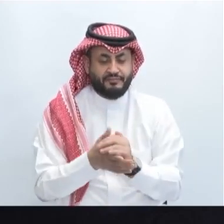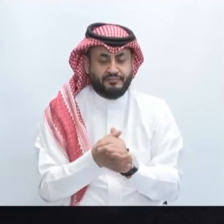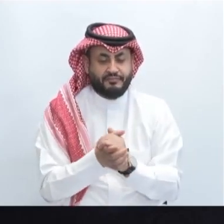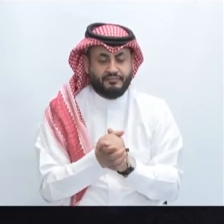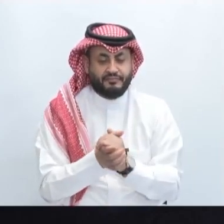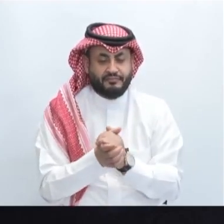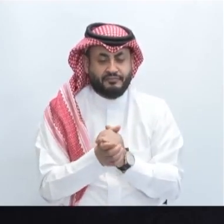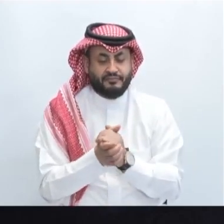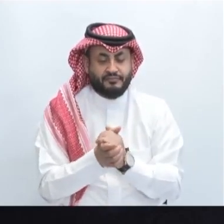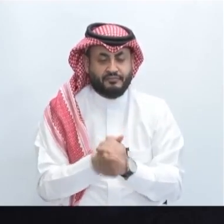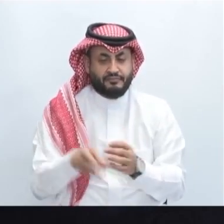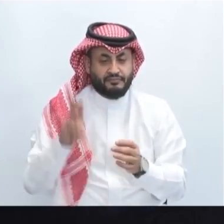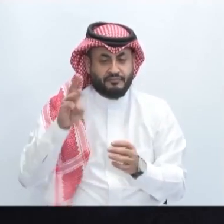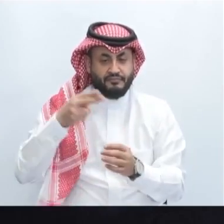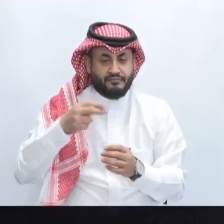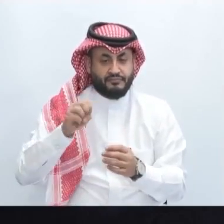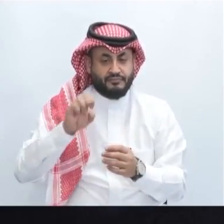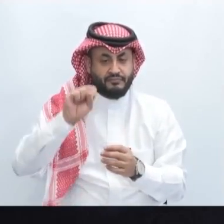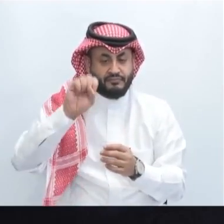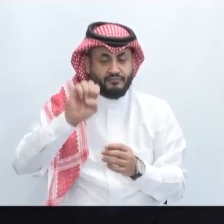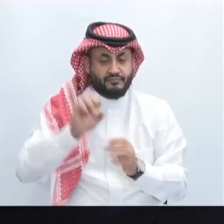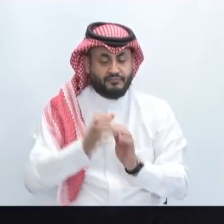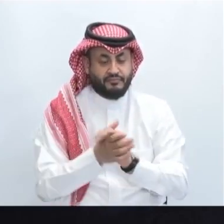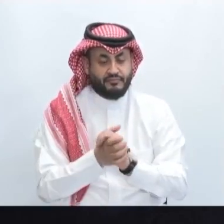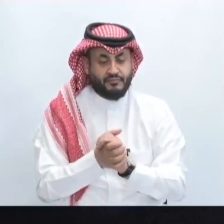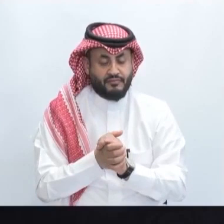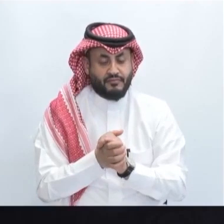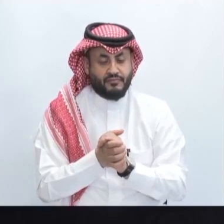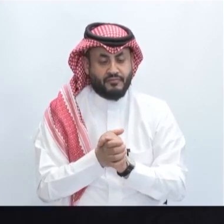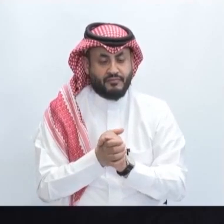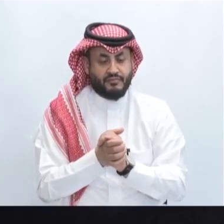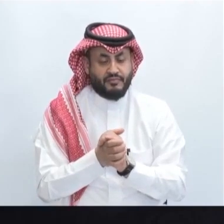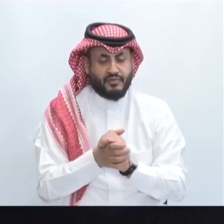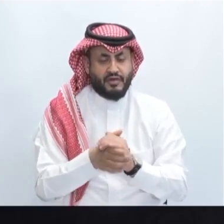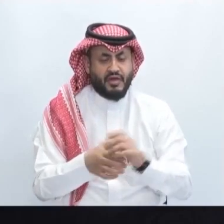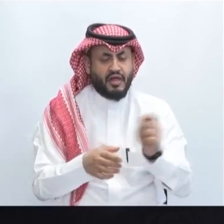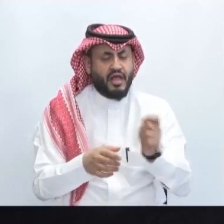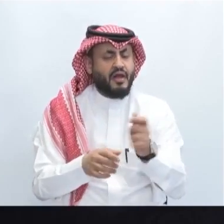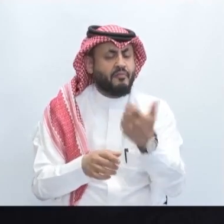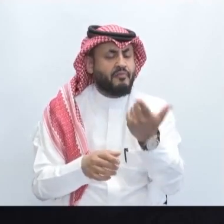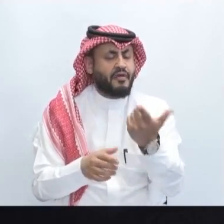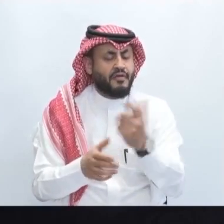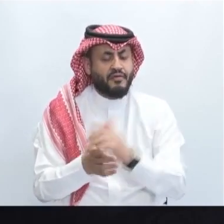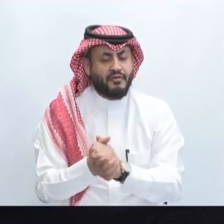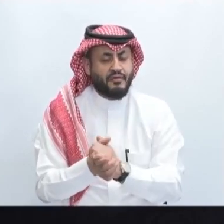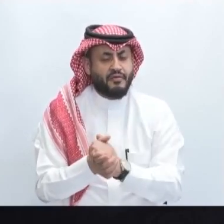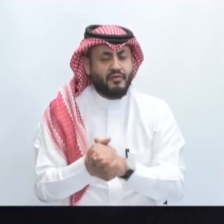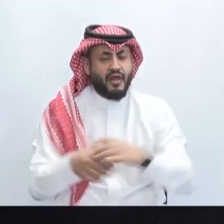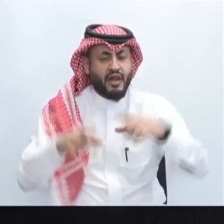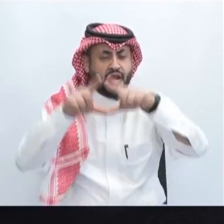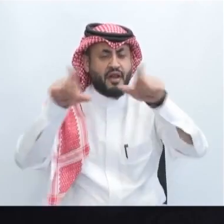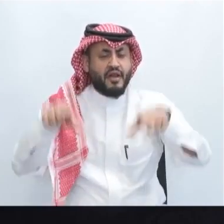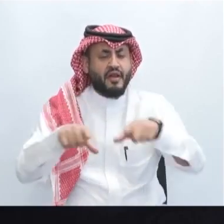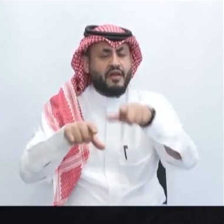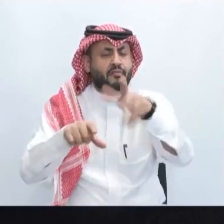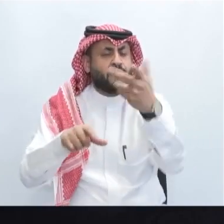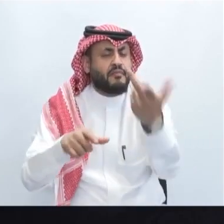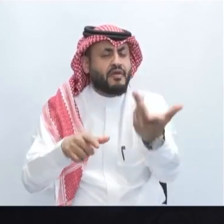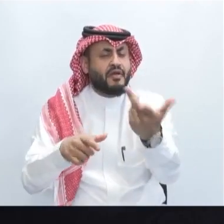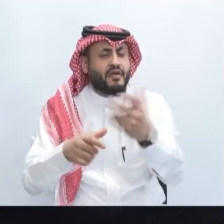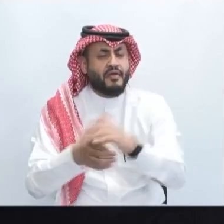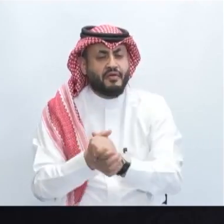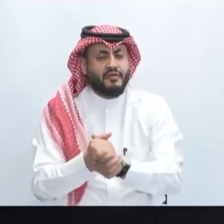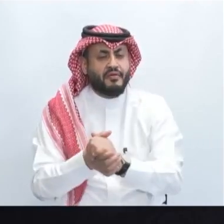have and who is this item belong to. Whose pen is that? Whose TV is that? And